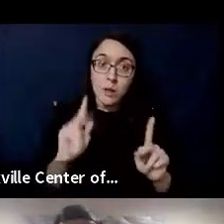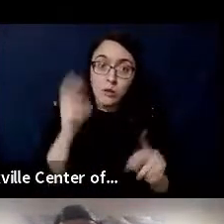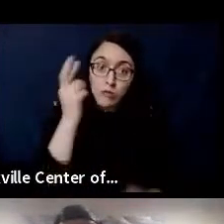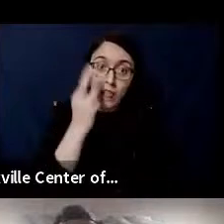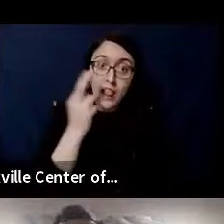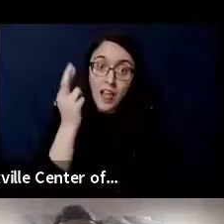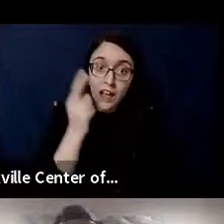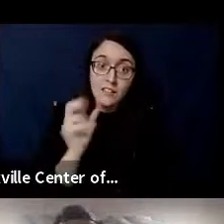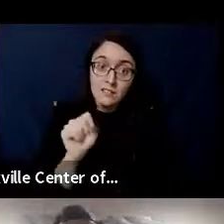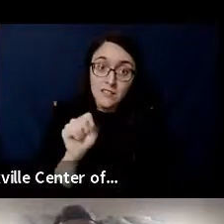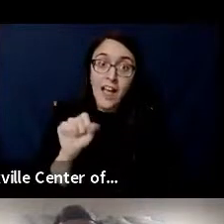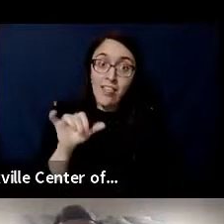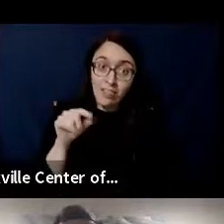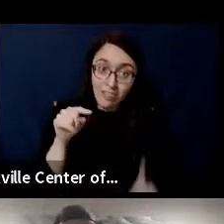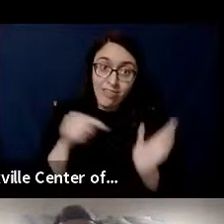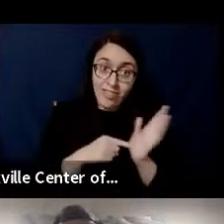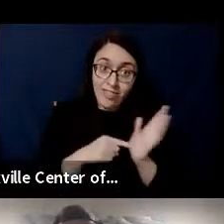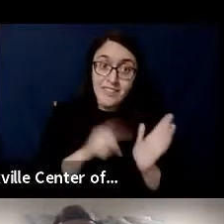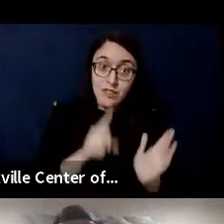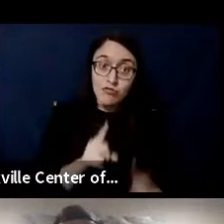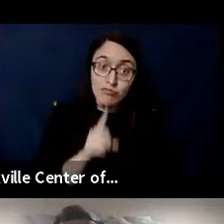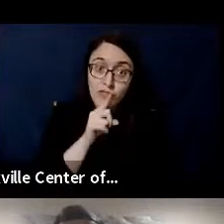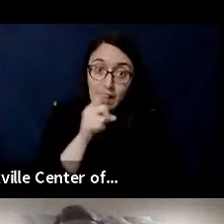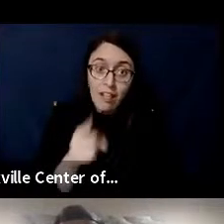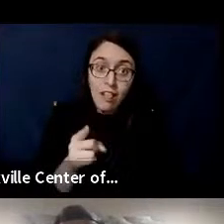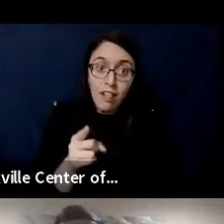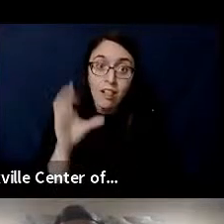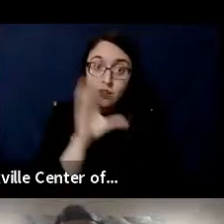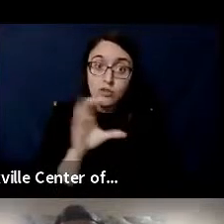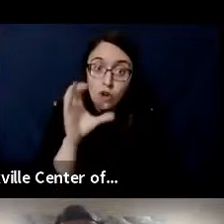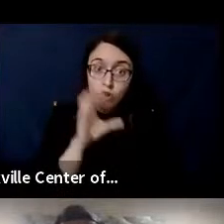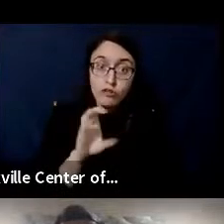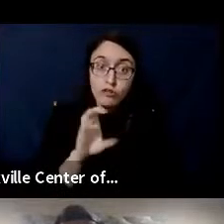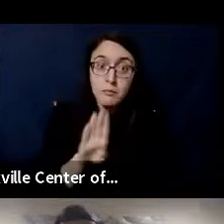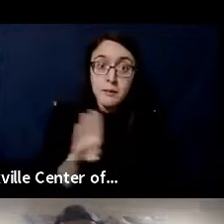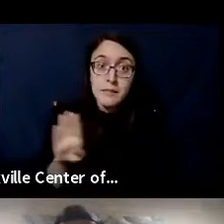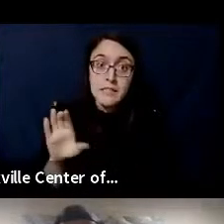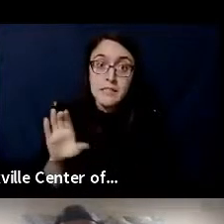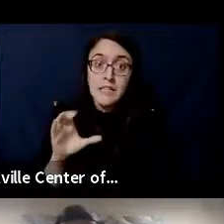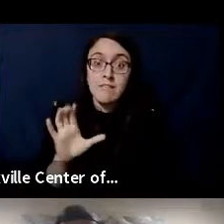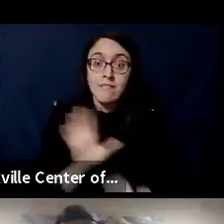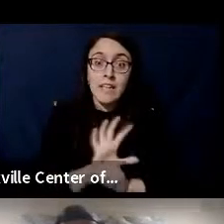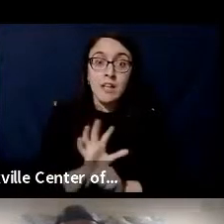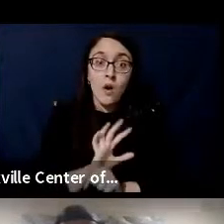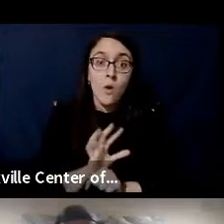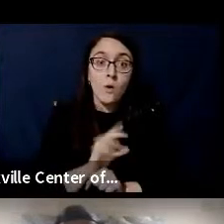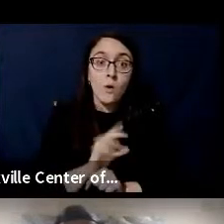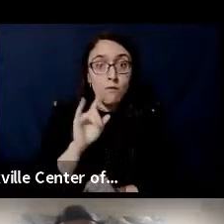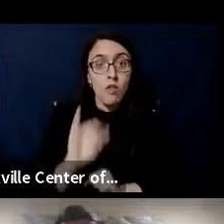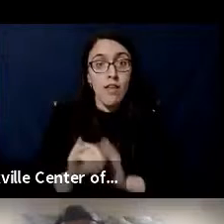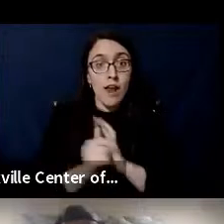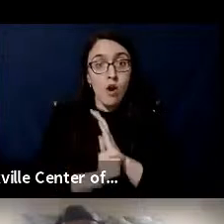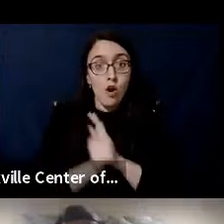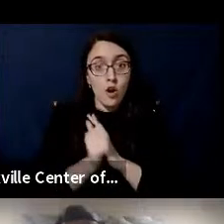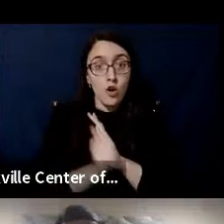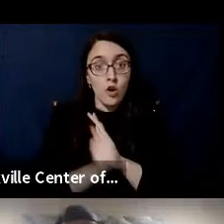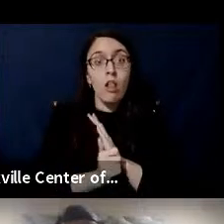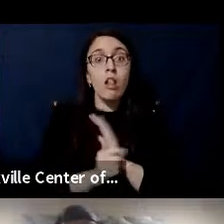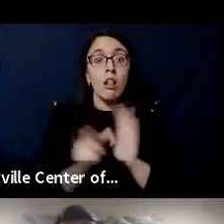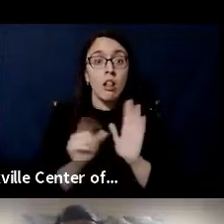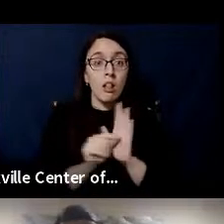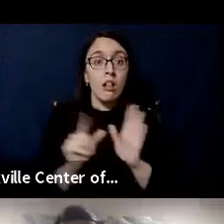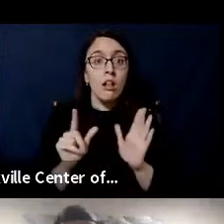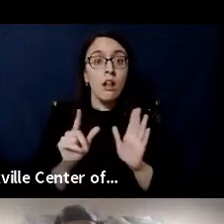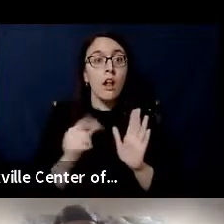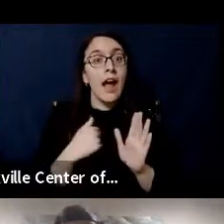real. Take a look, search the BBC videos for this article this past week, and take a look for yourselves. I'm not